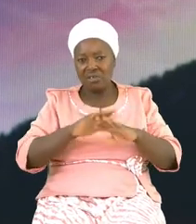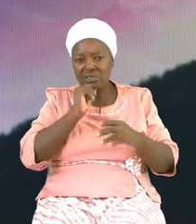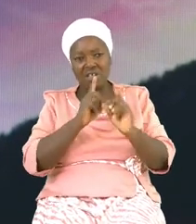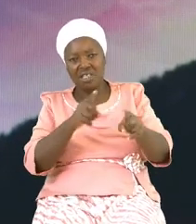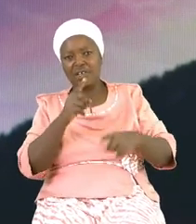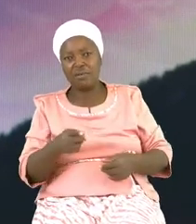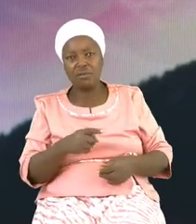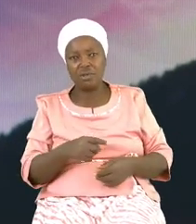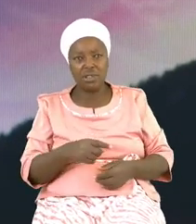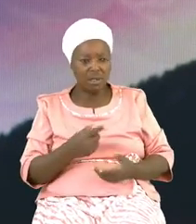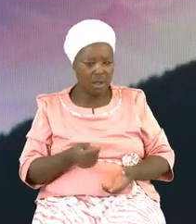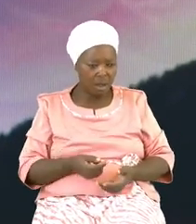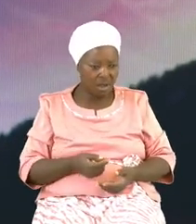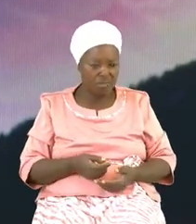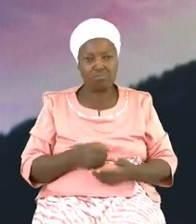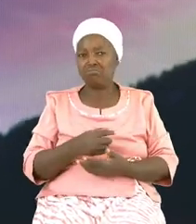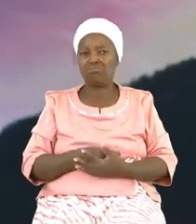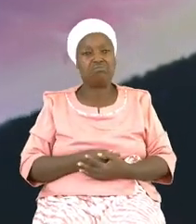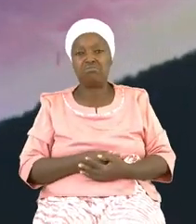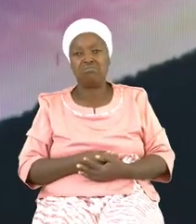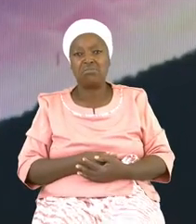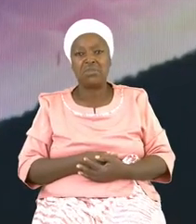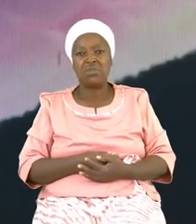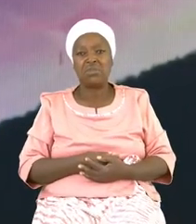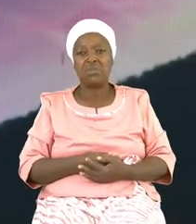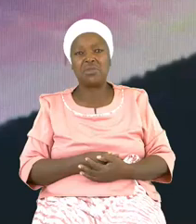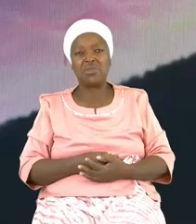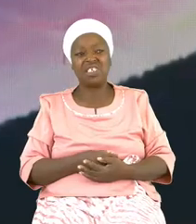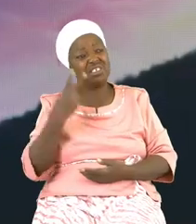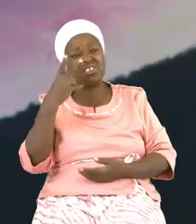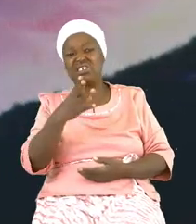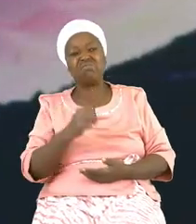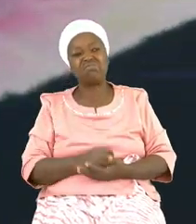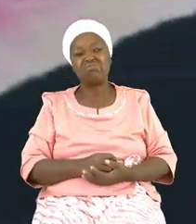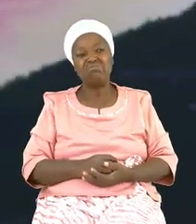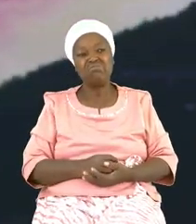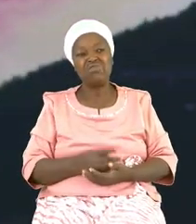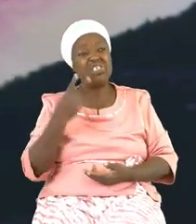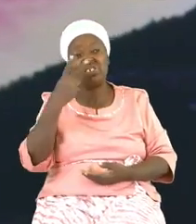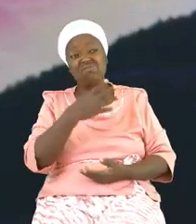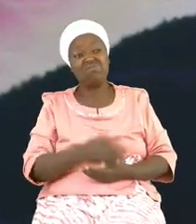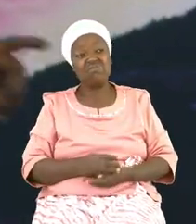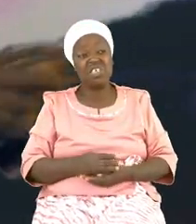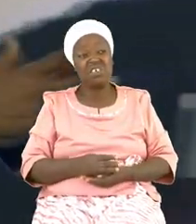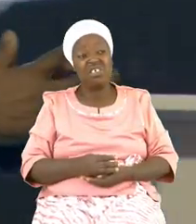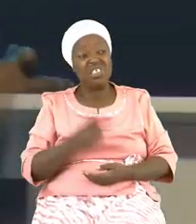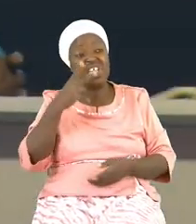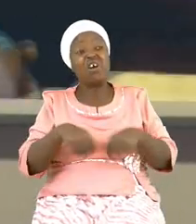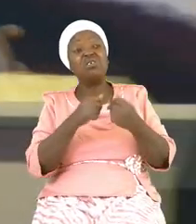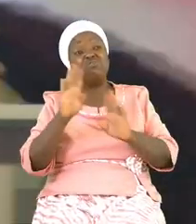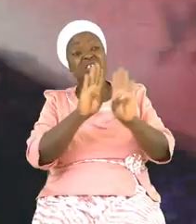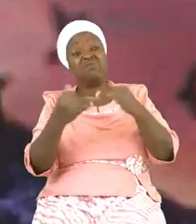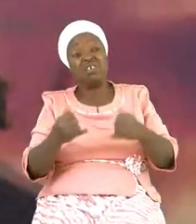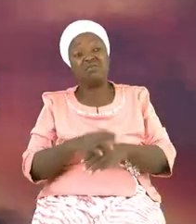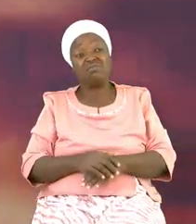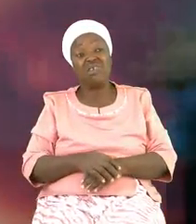Good morning. Then you don't say, look at him. Look at his behavior. Look at his lifestyle. No. You say,